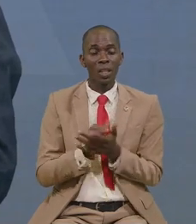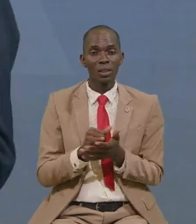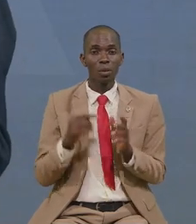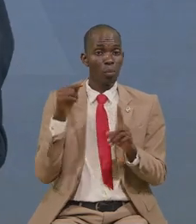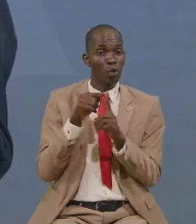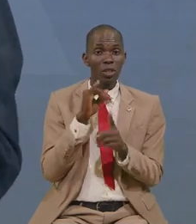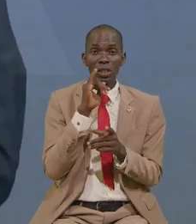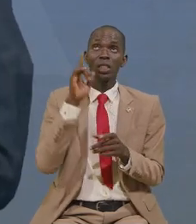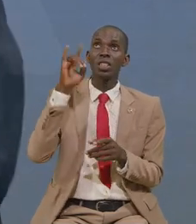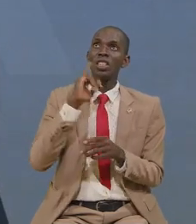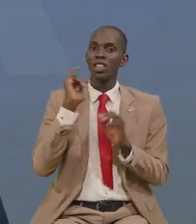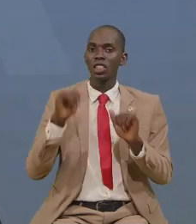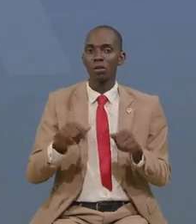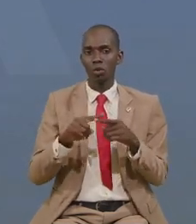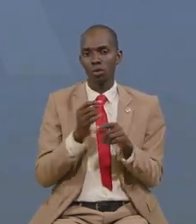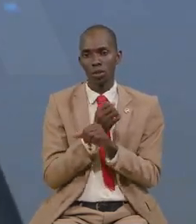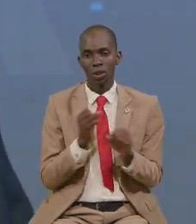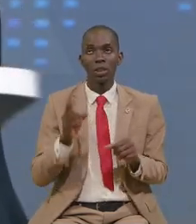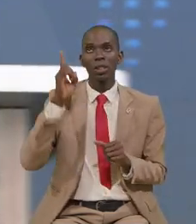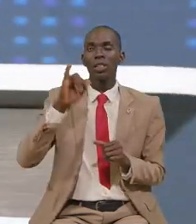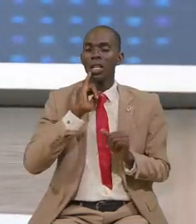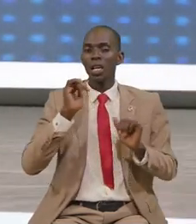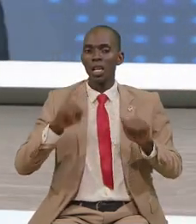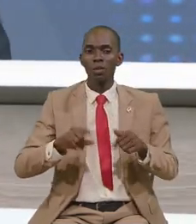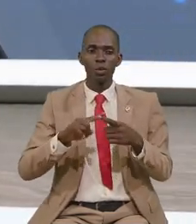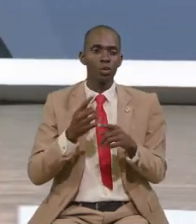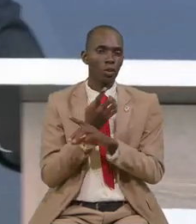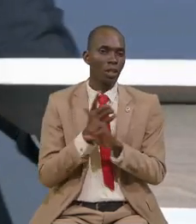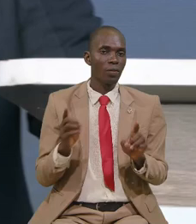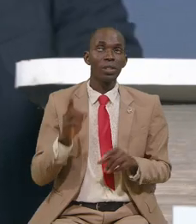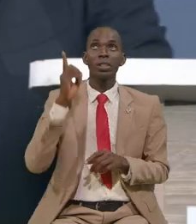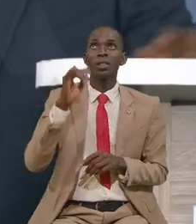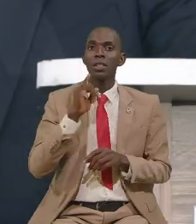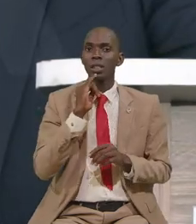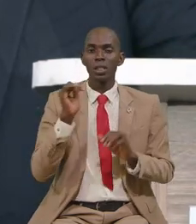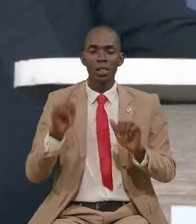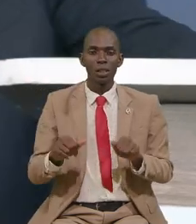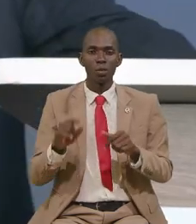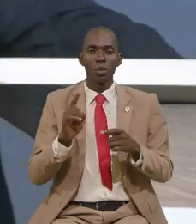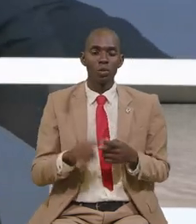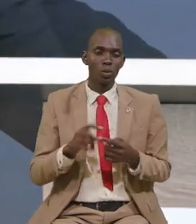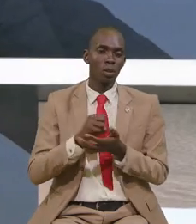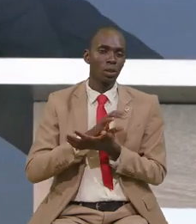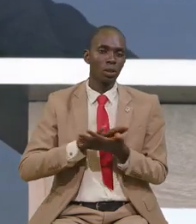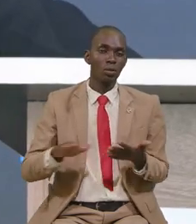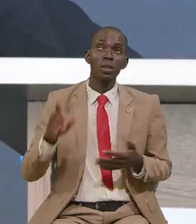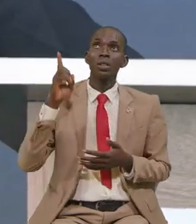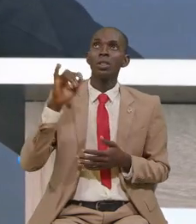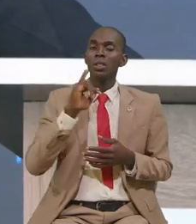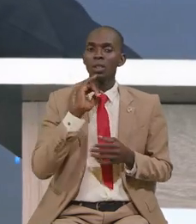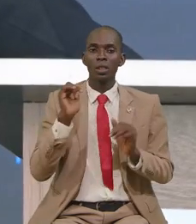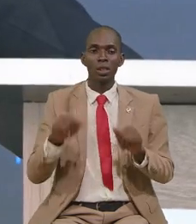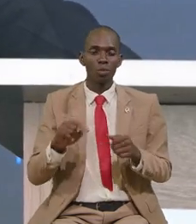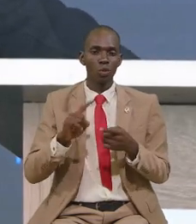save, he is able to deliver, he is able to sanctify, he is able to purify